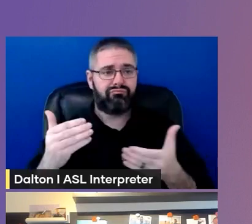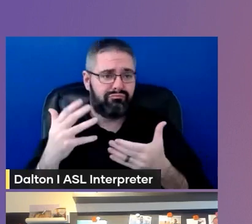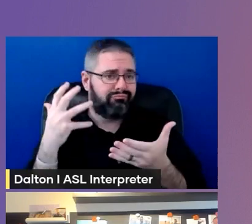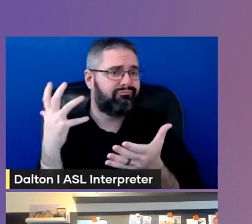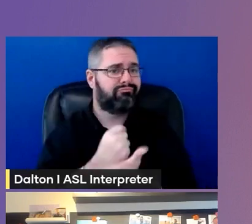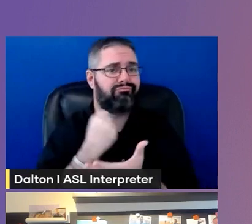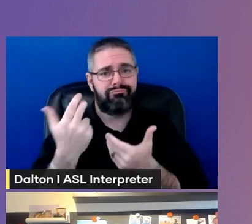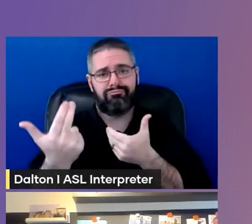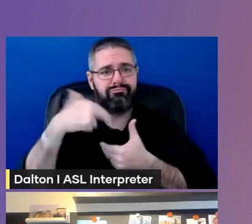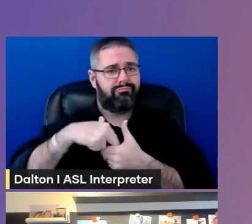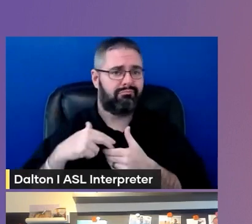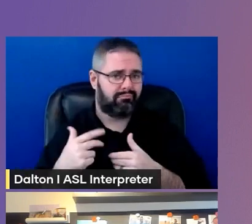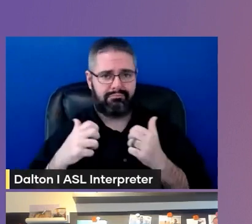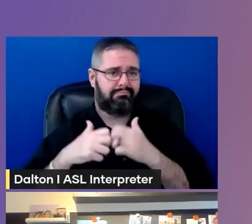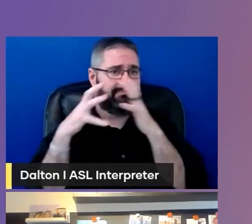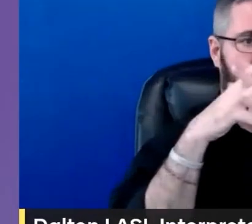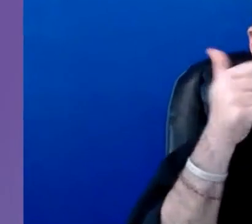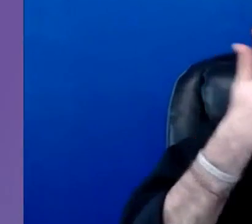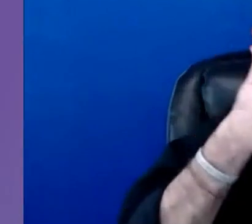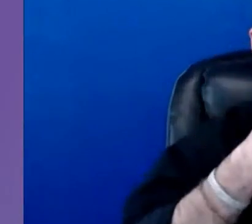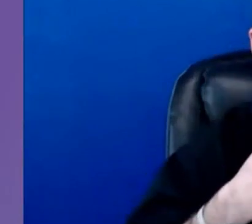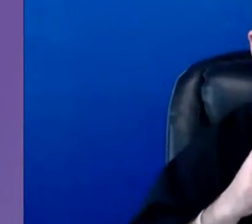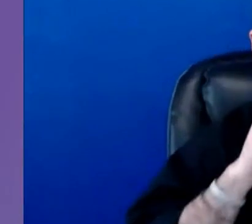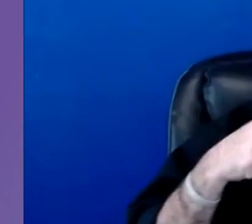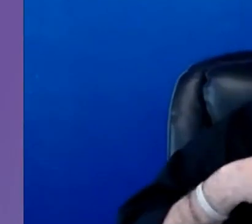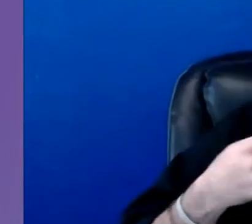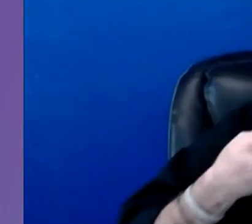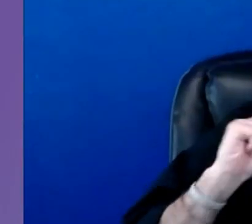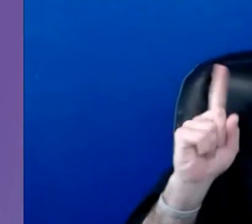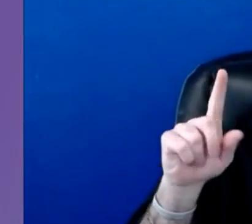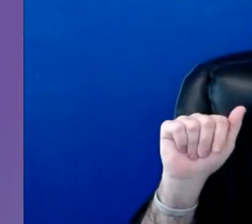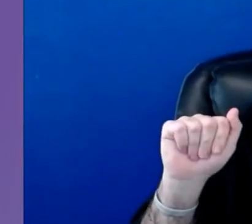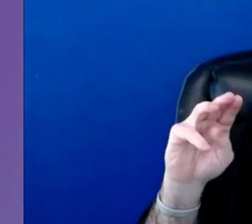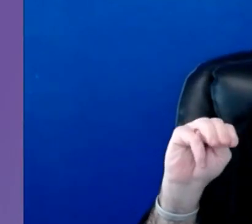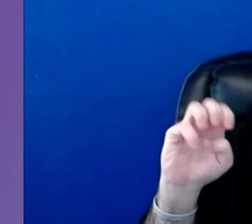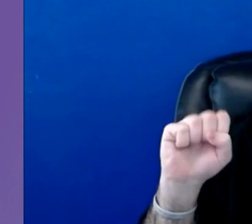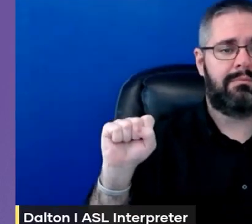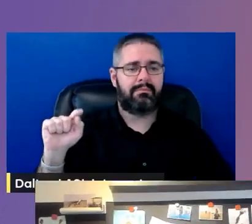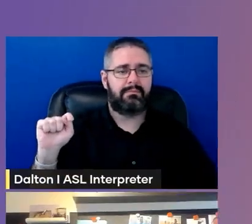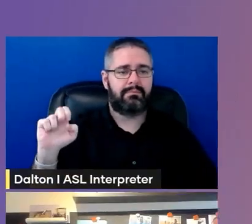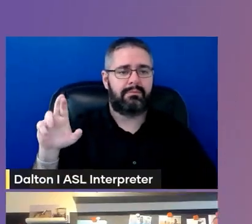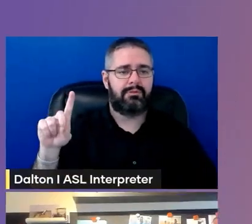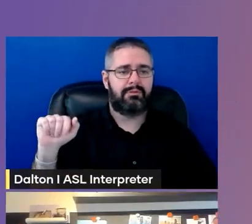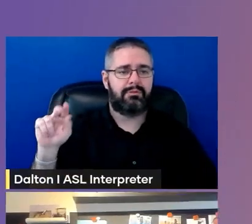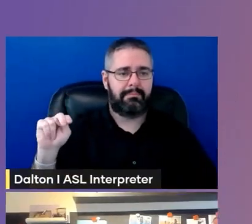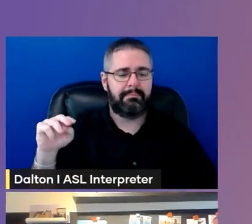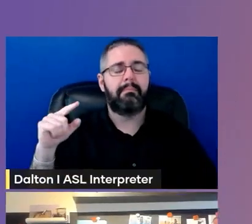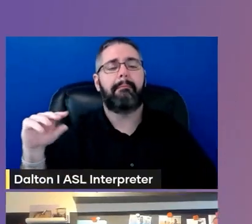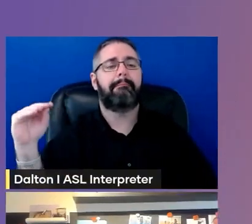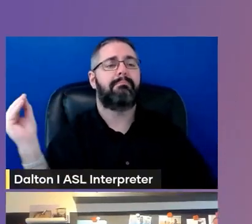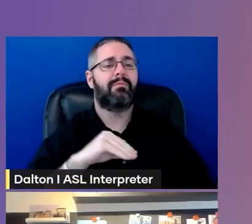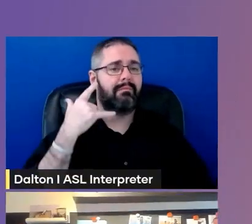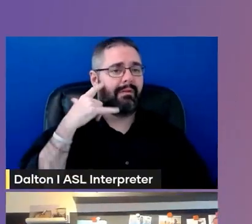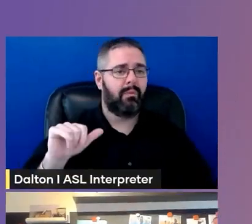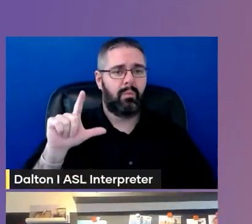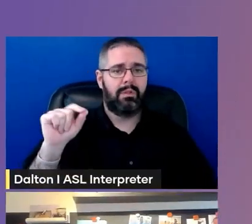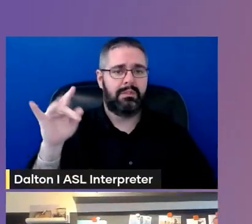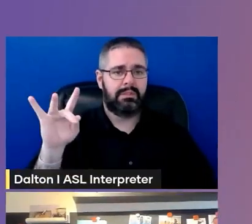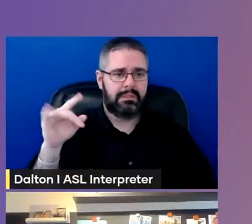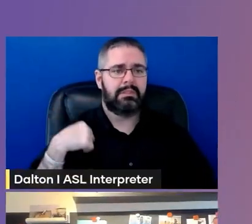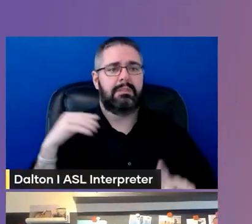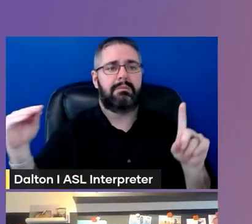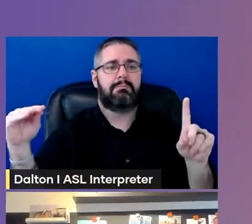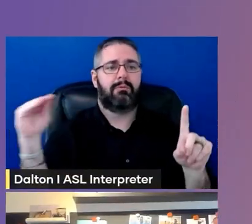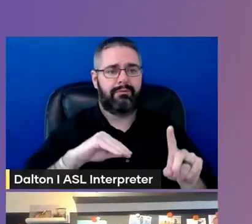build one yourself. I'm originally from Amsterdam. I moved to California in 2018. So